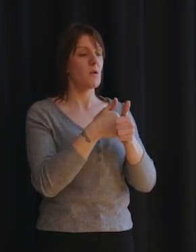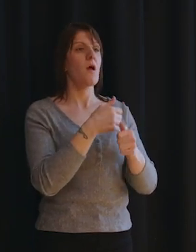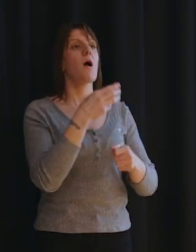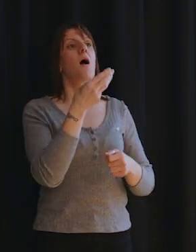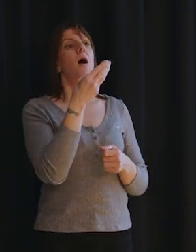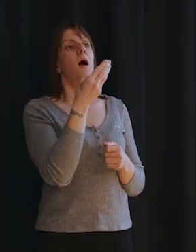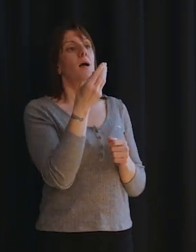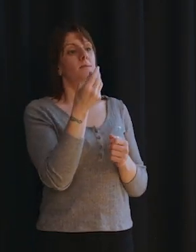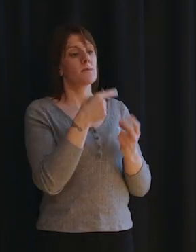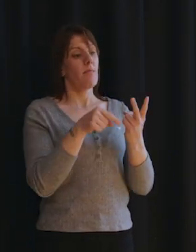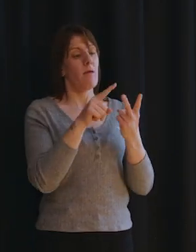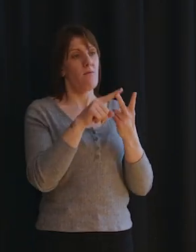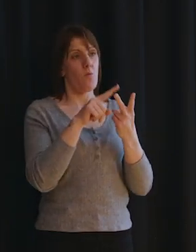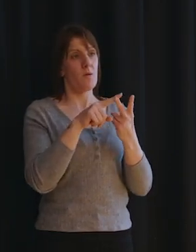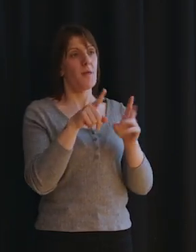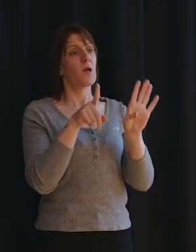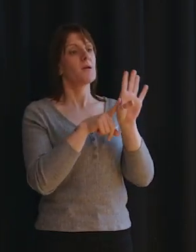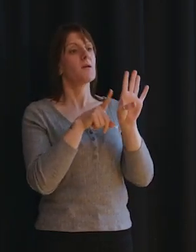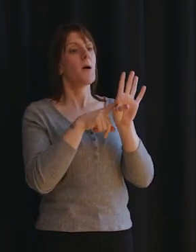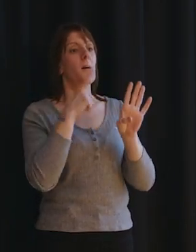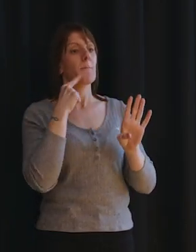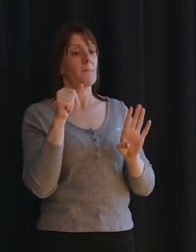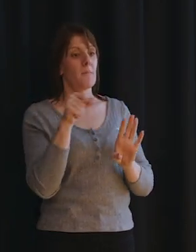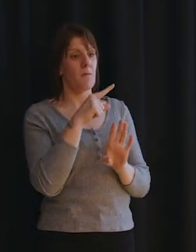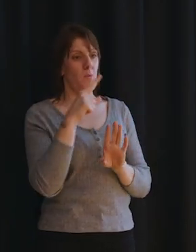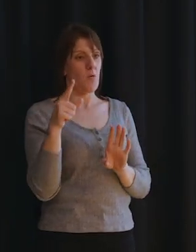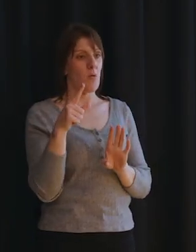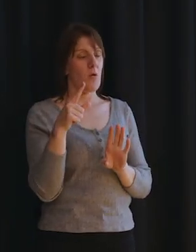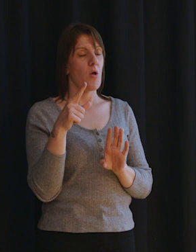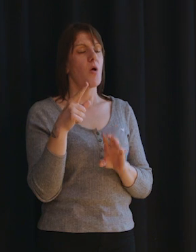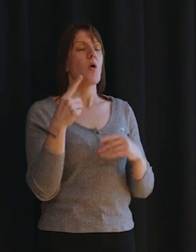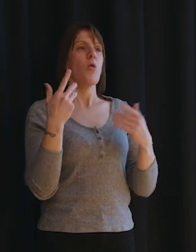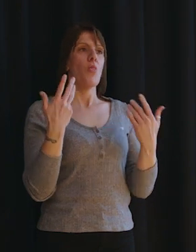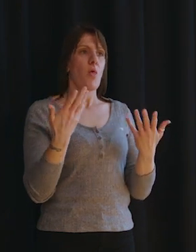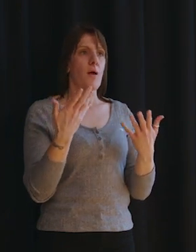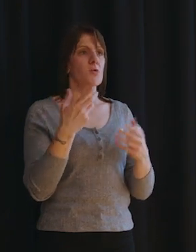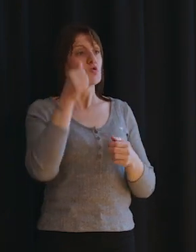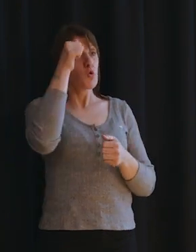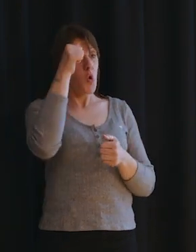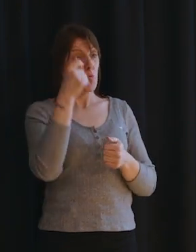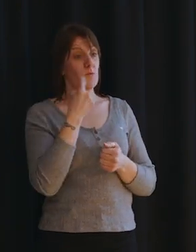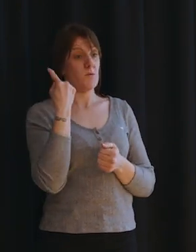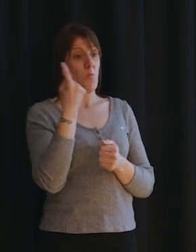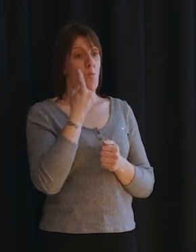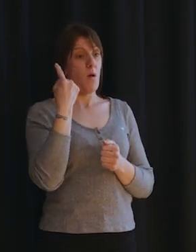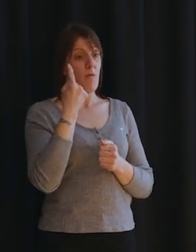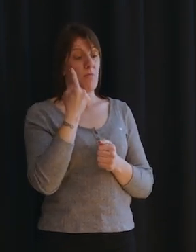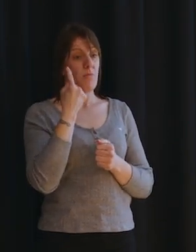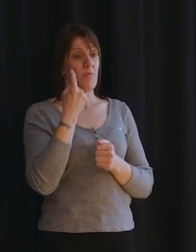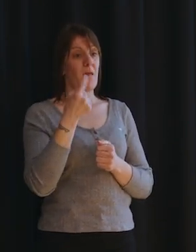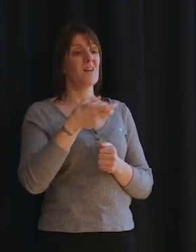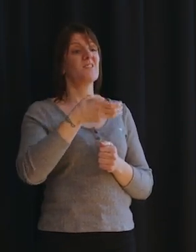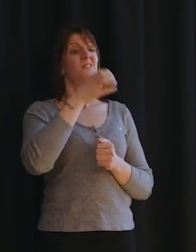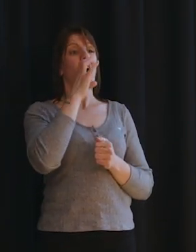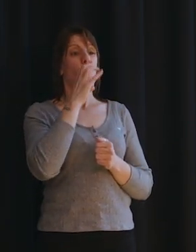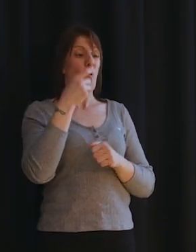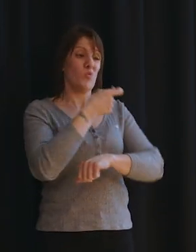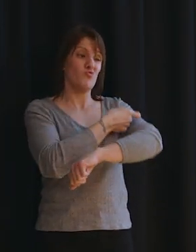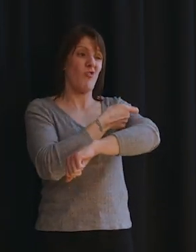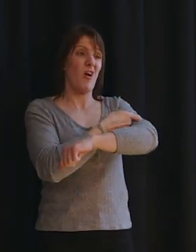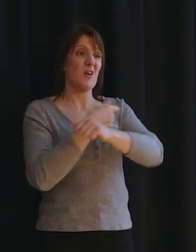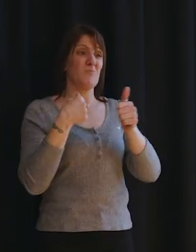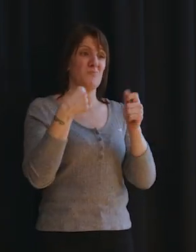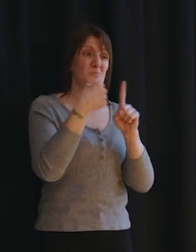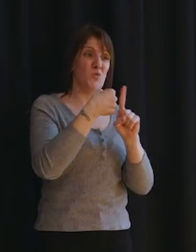someone else's substance misuse, which primarily, again, is parental substance use, but it can be some sort of significant other